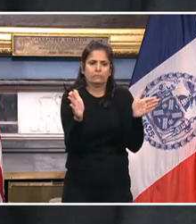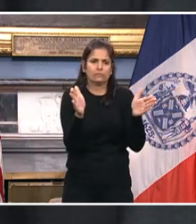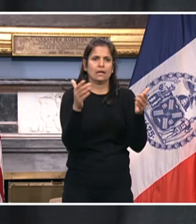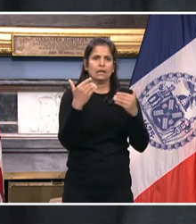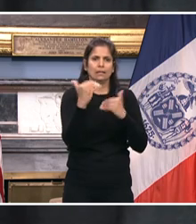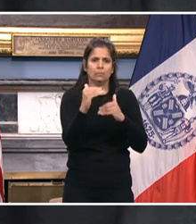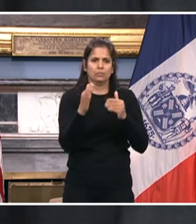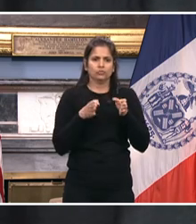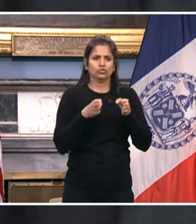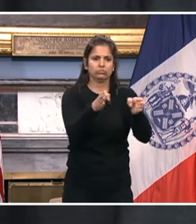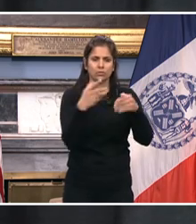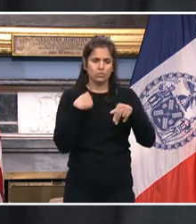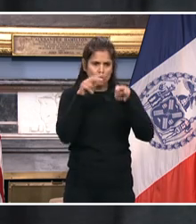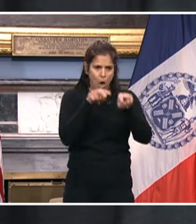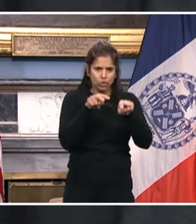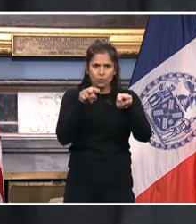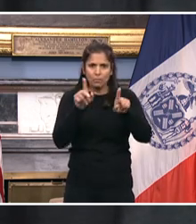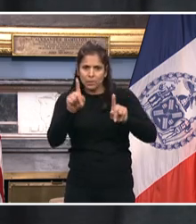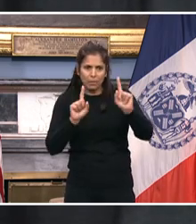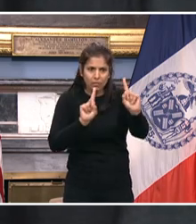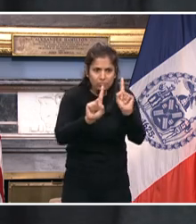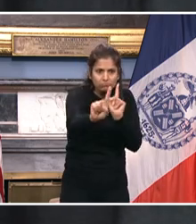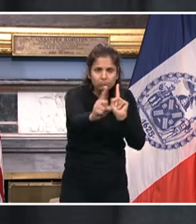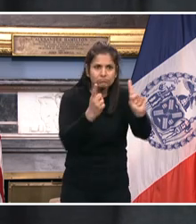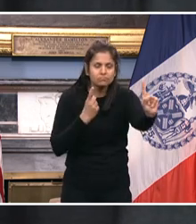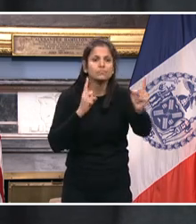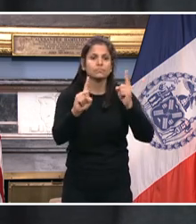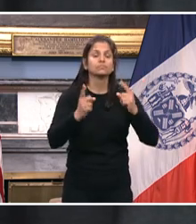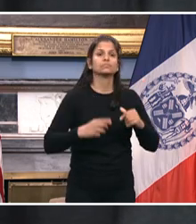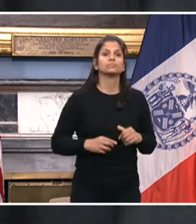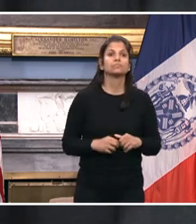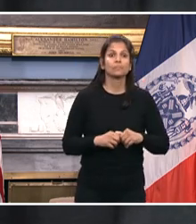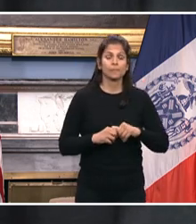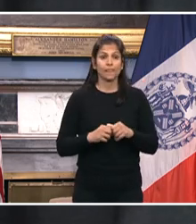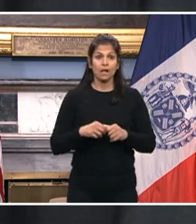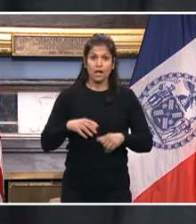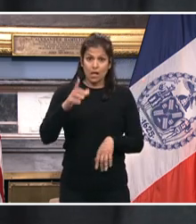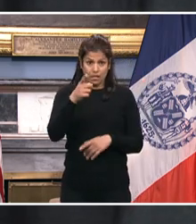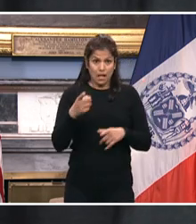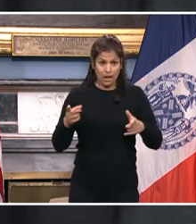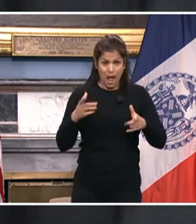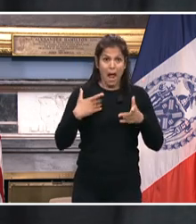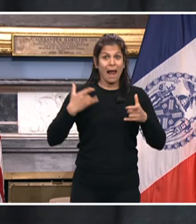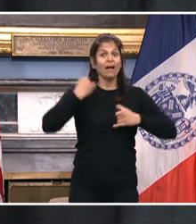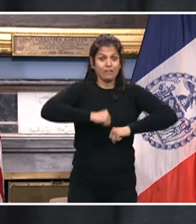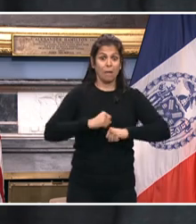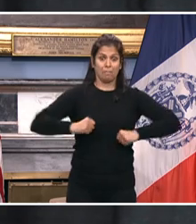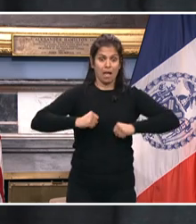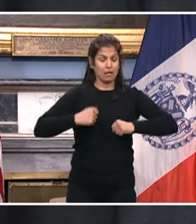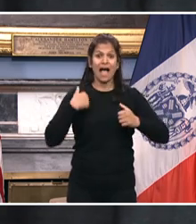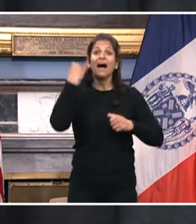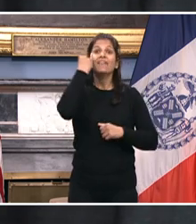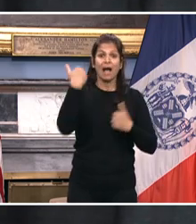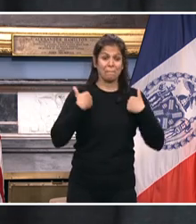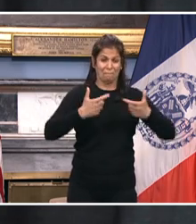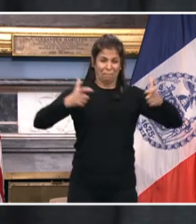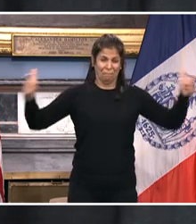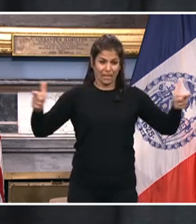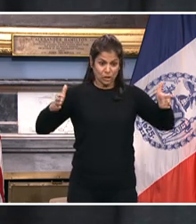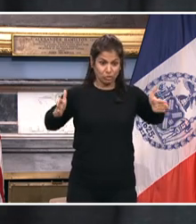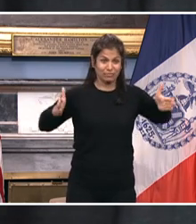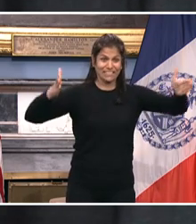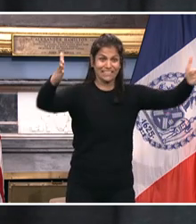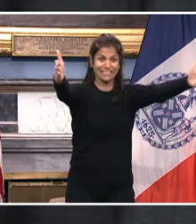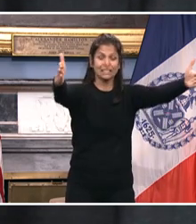easier for people to walk around each other, one thing or another. The concern so far has been, yeah, but there's a real unintended consequence about gathering.